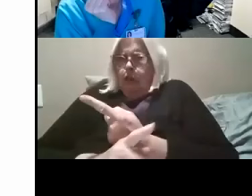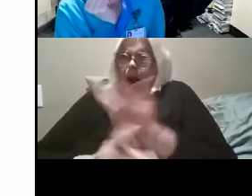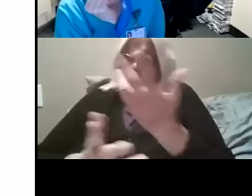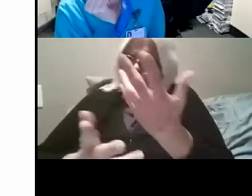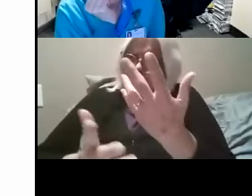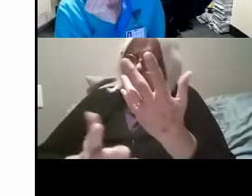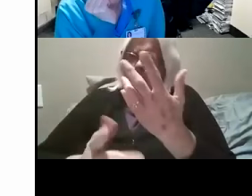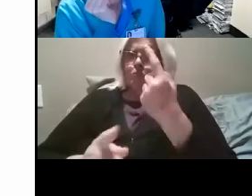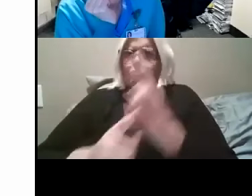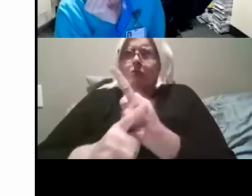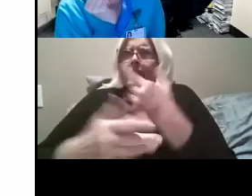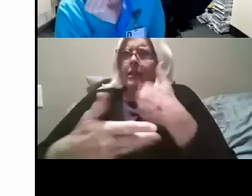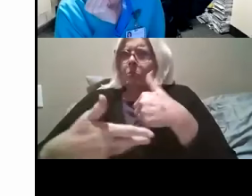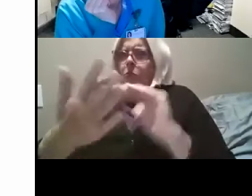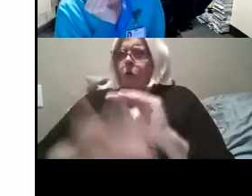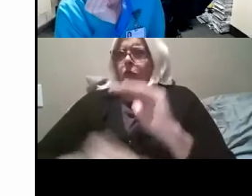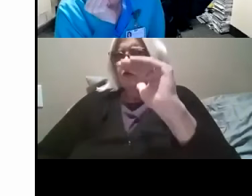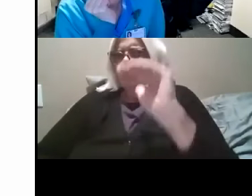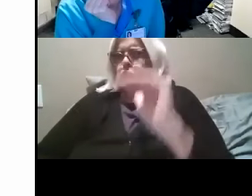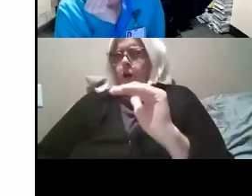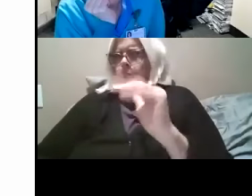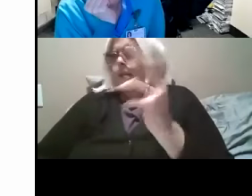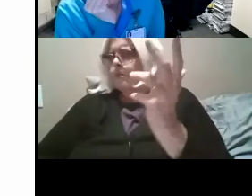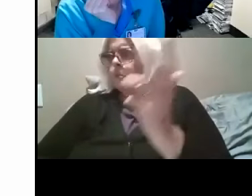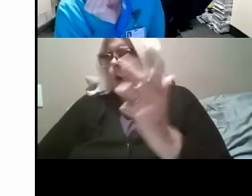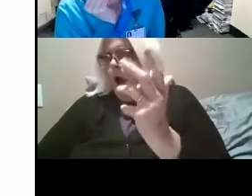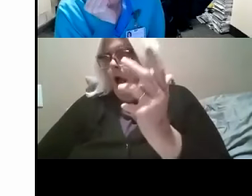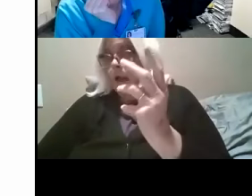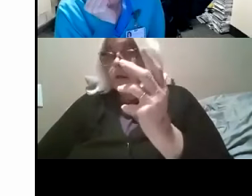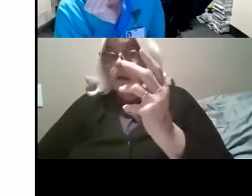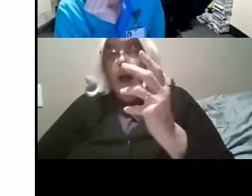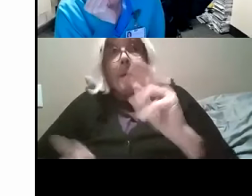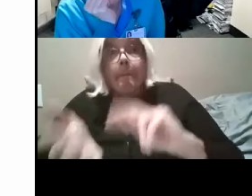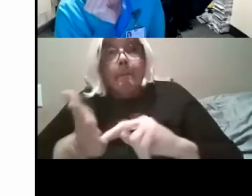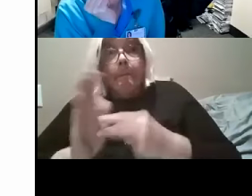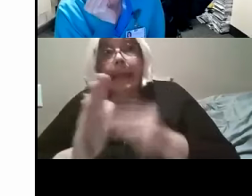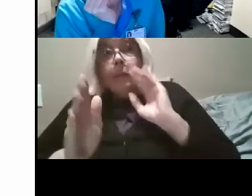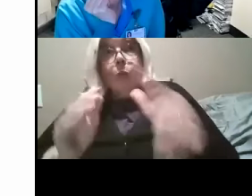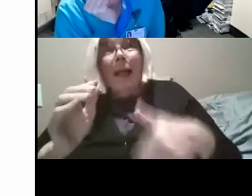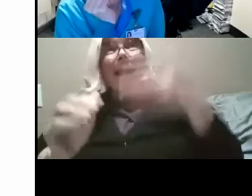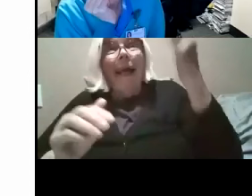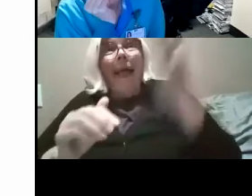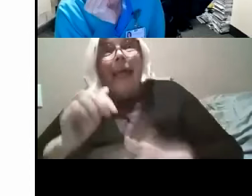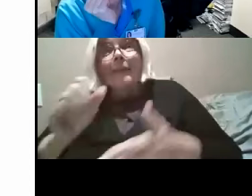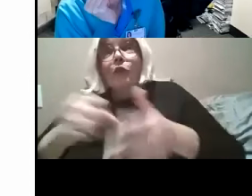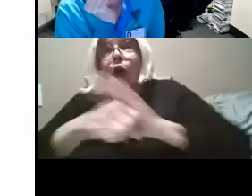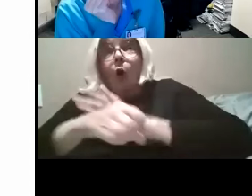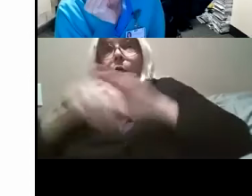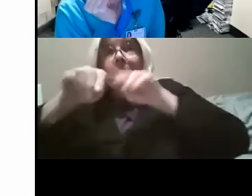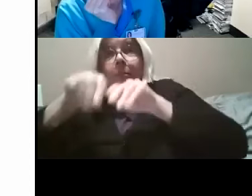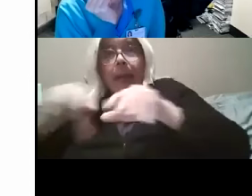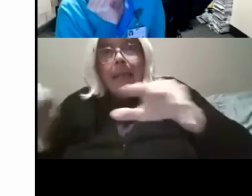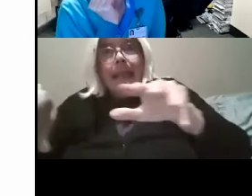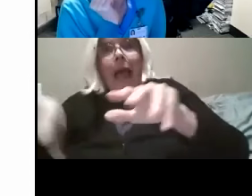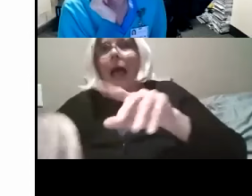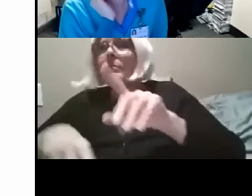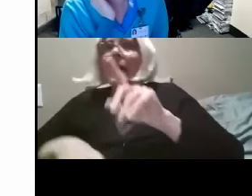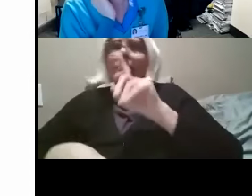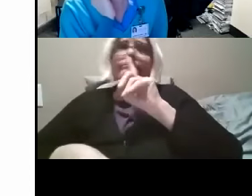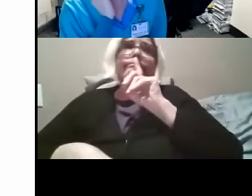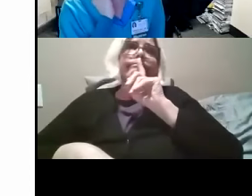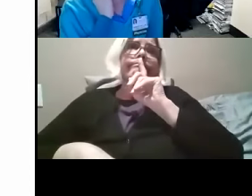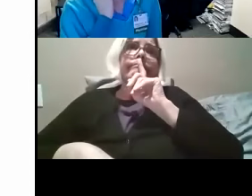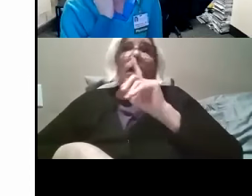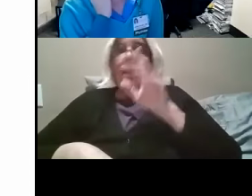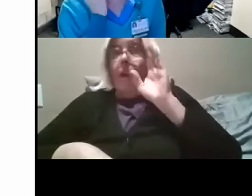the pandemic, not to help us move towards more open restaurants or more ability to